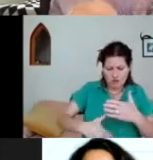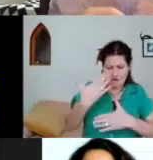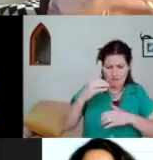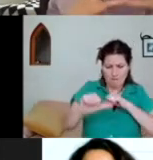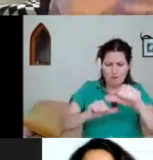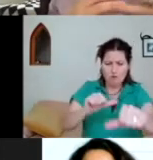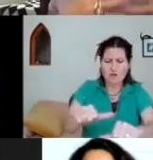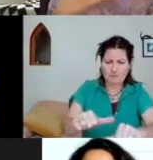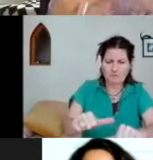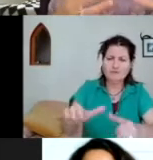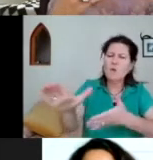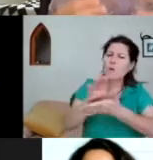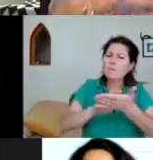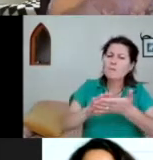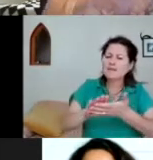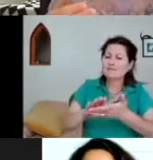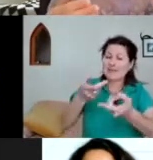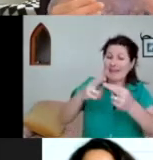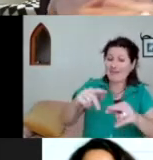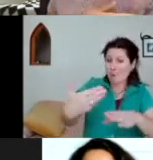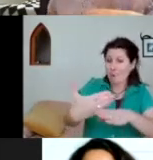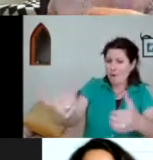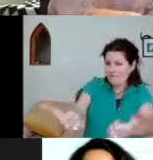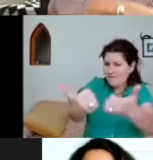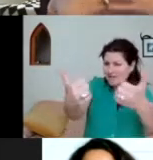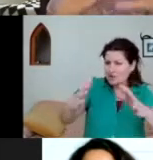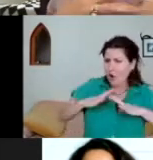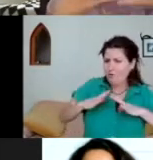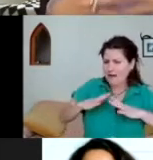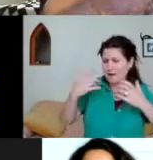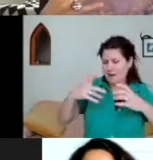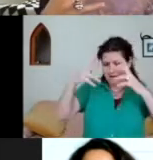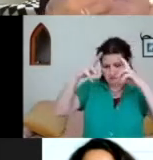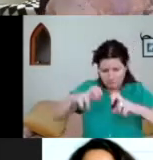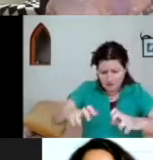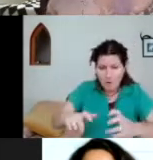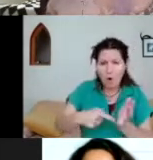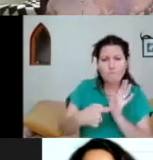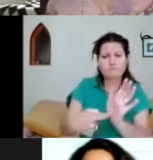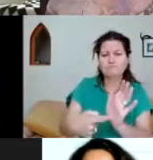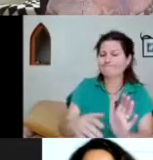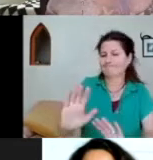means that we won't accept finished pieces of work. With the R&D,